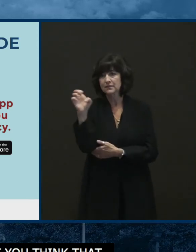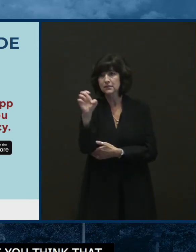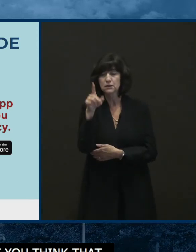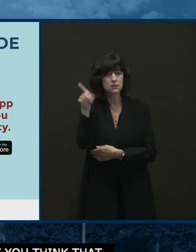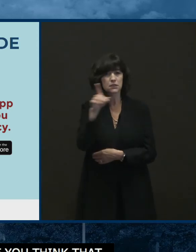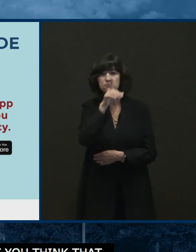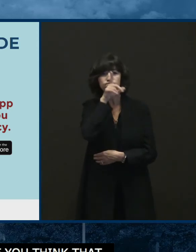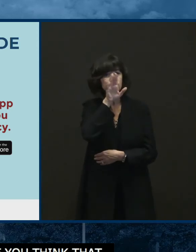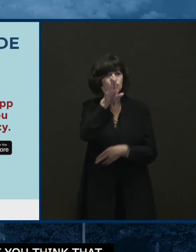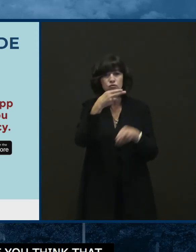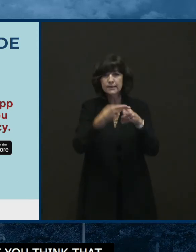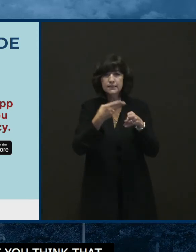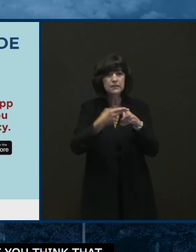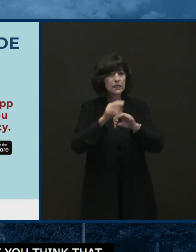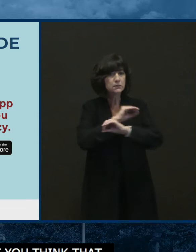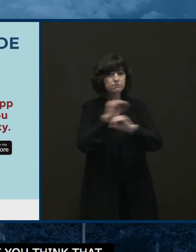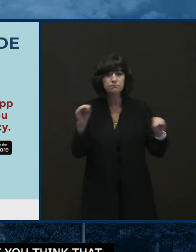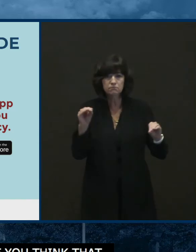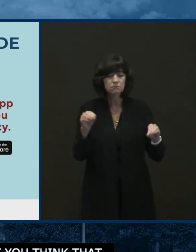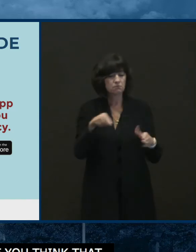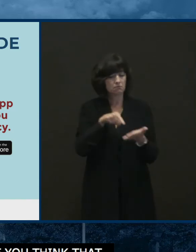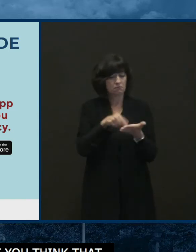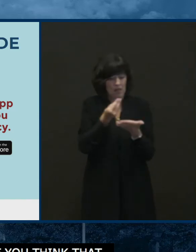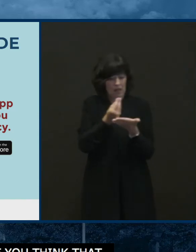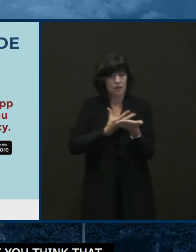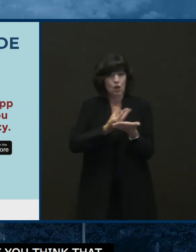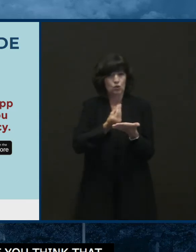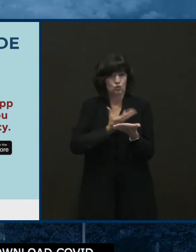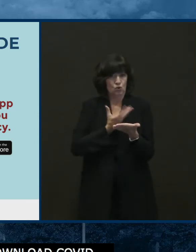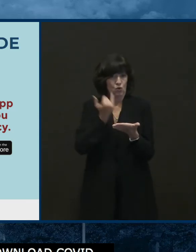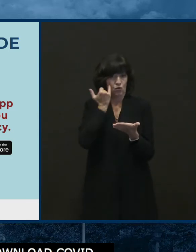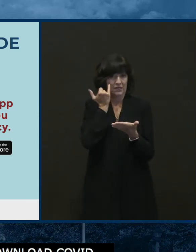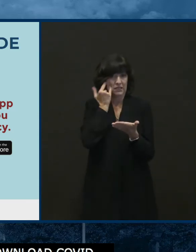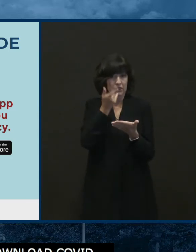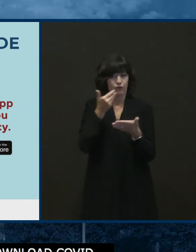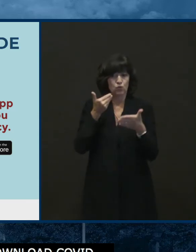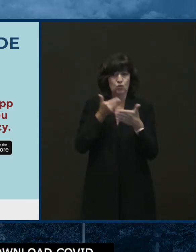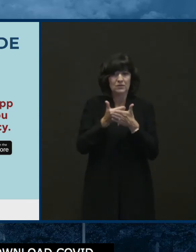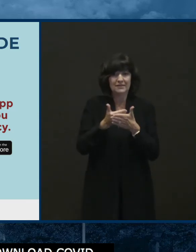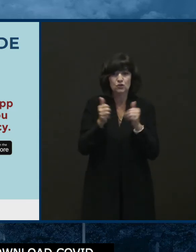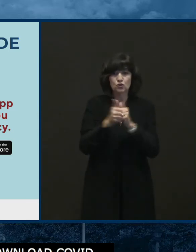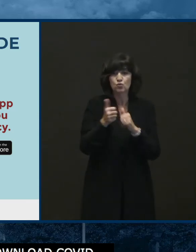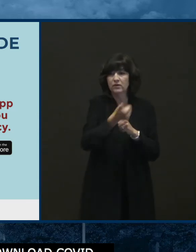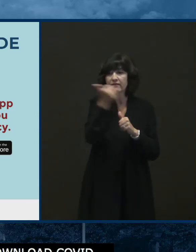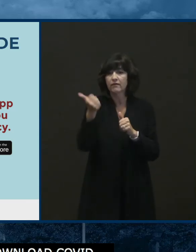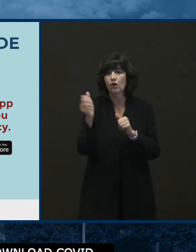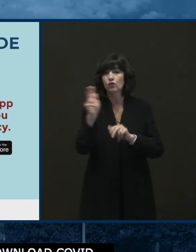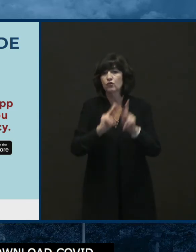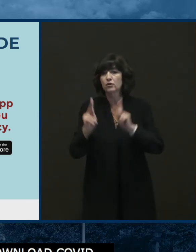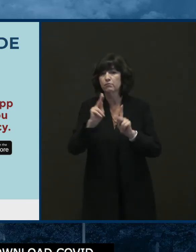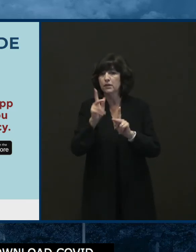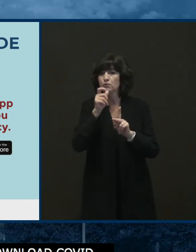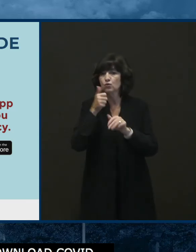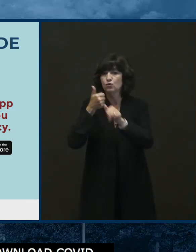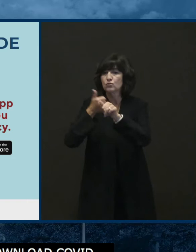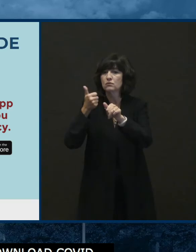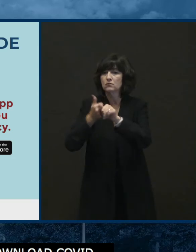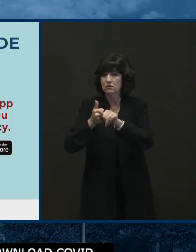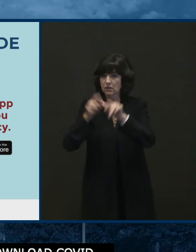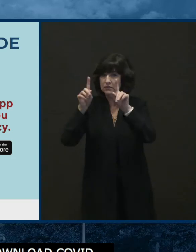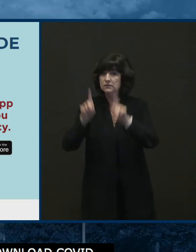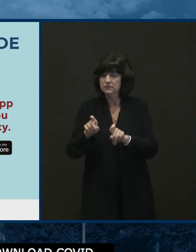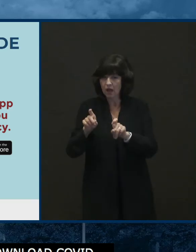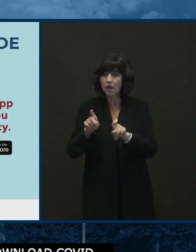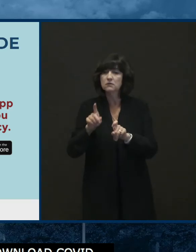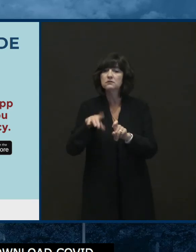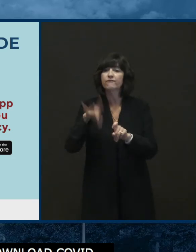It enables you to know if you've come in contact with somebody who tests positive subsequently within 6